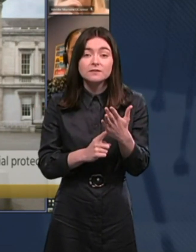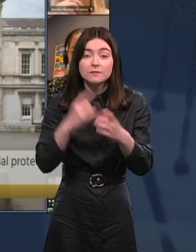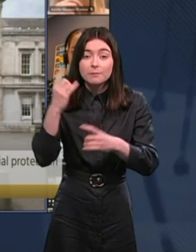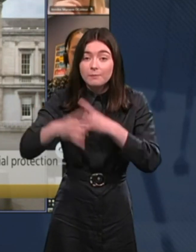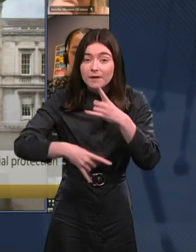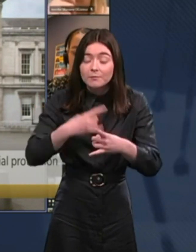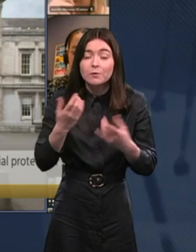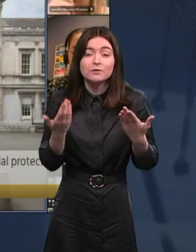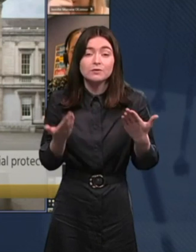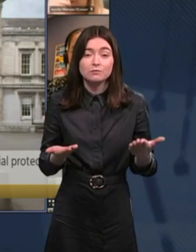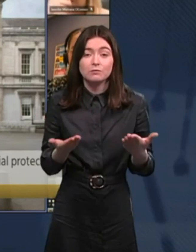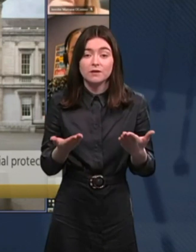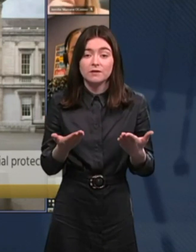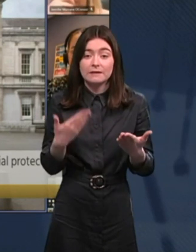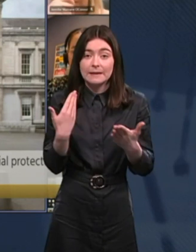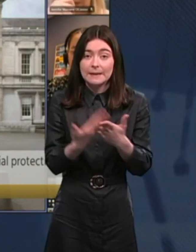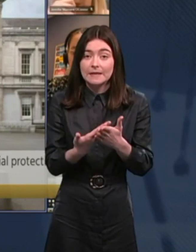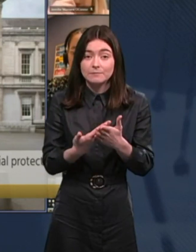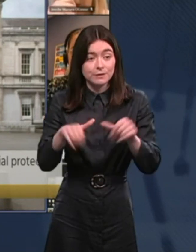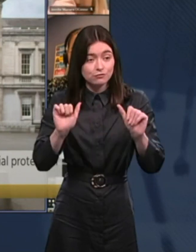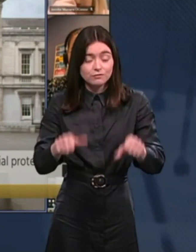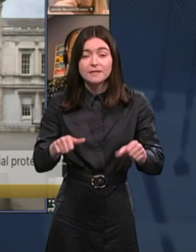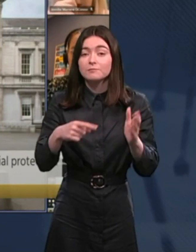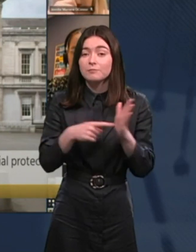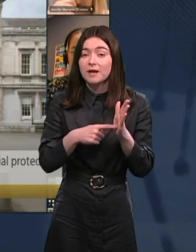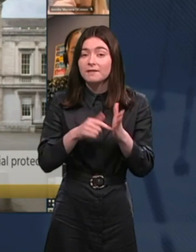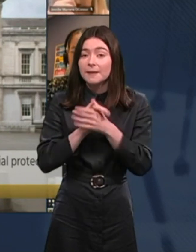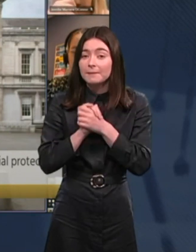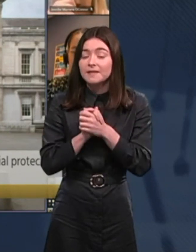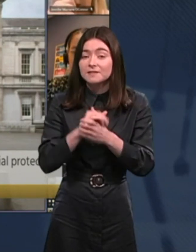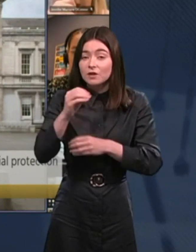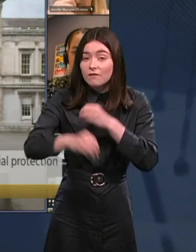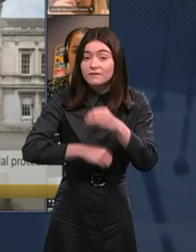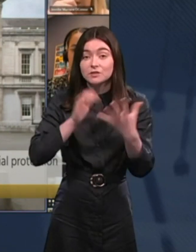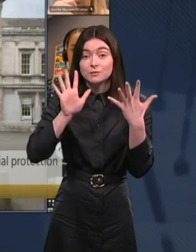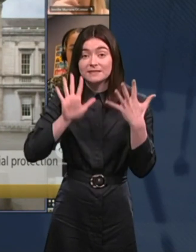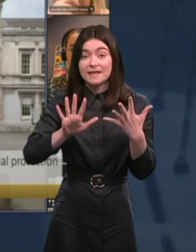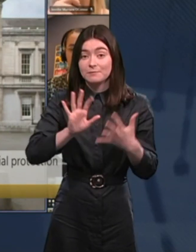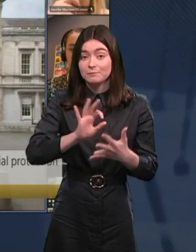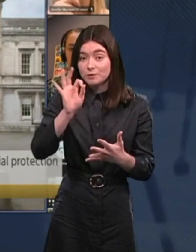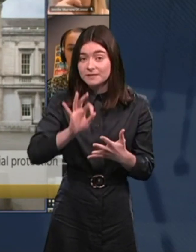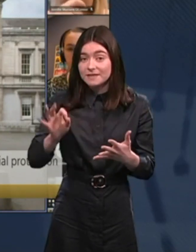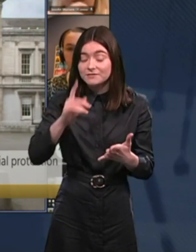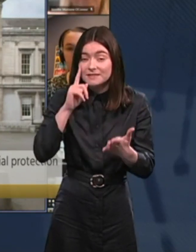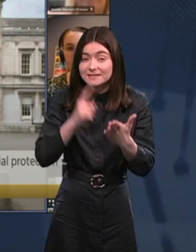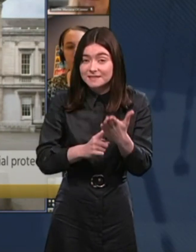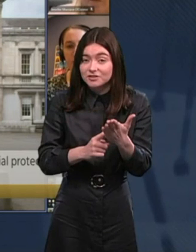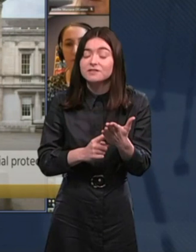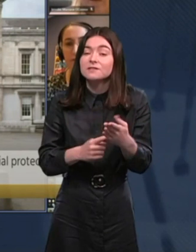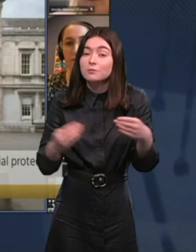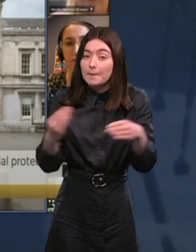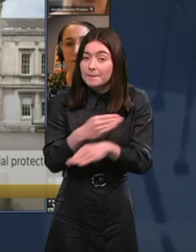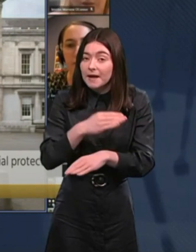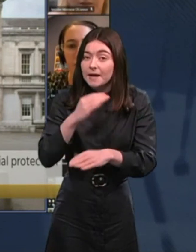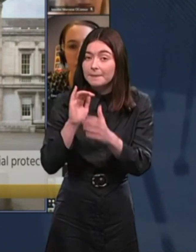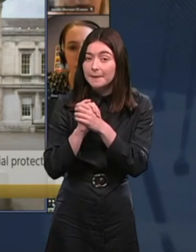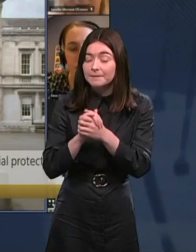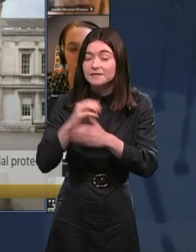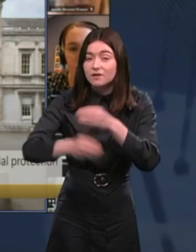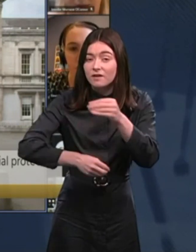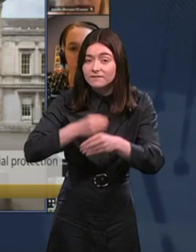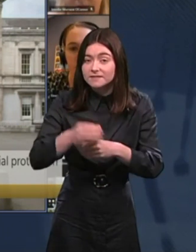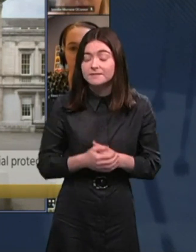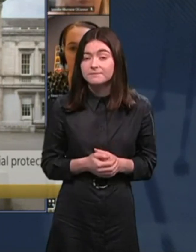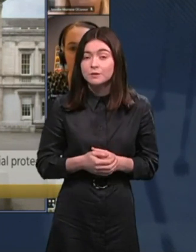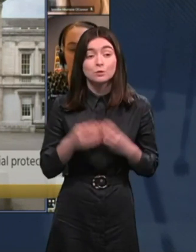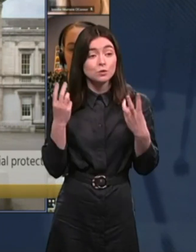were claims granted by the appeals office. So 10% of the decisions were granted by the appeals office. So I